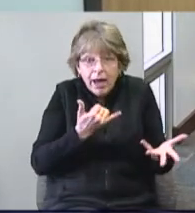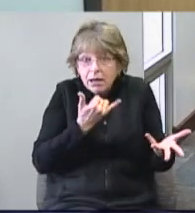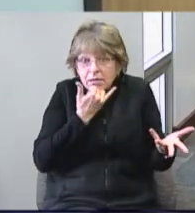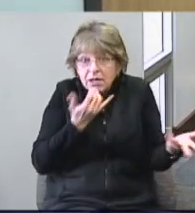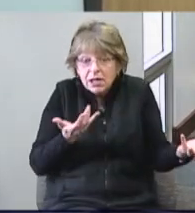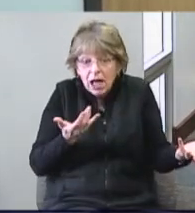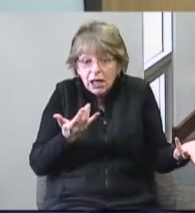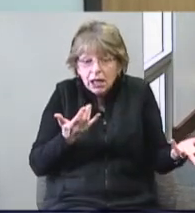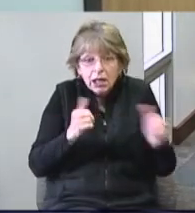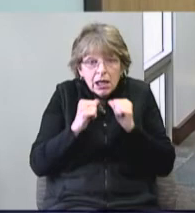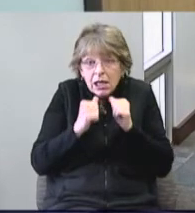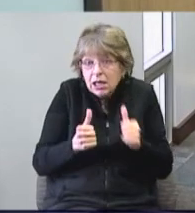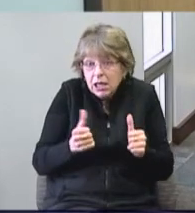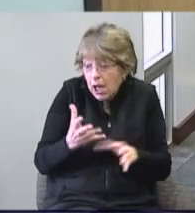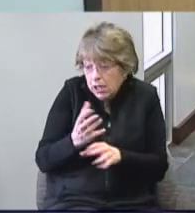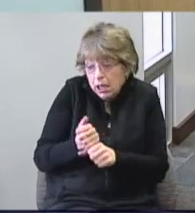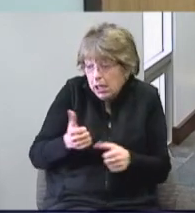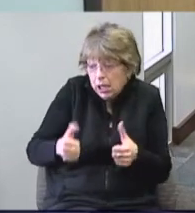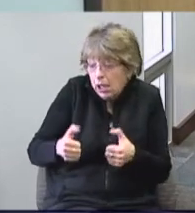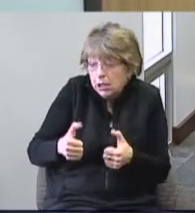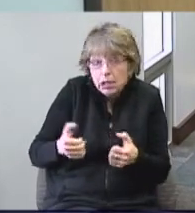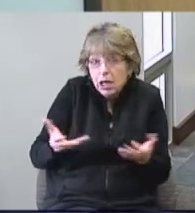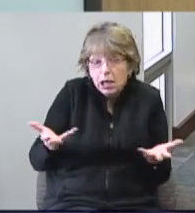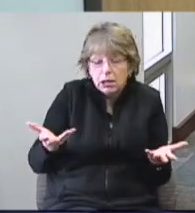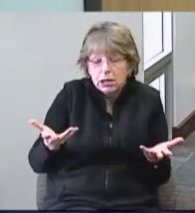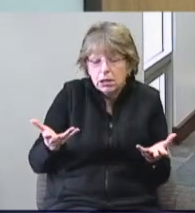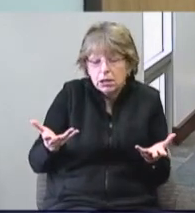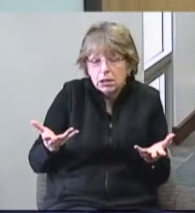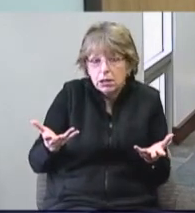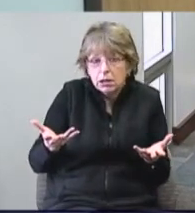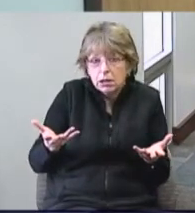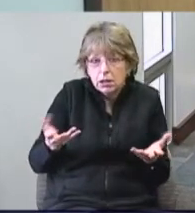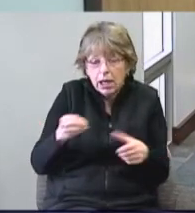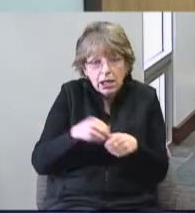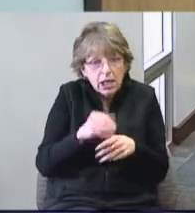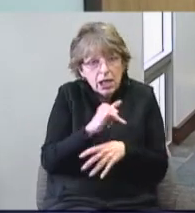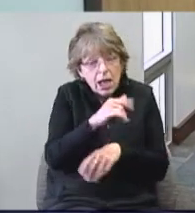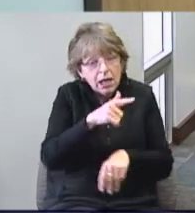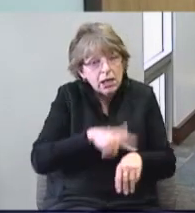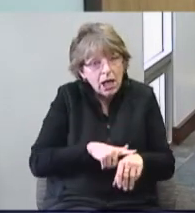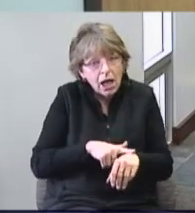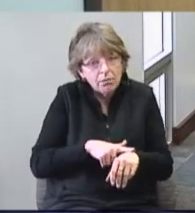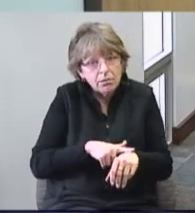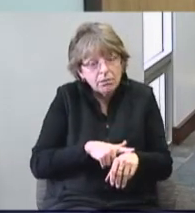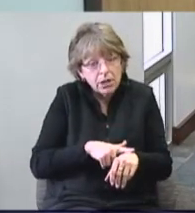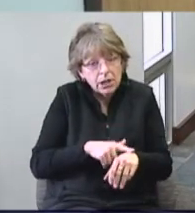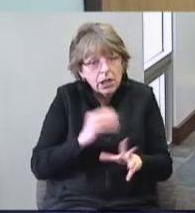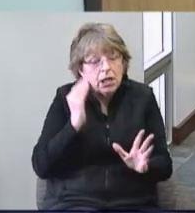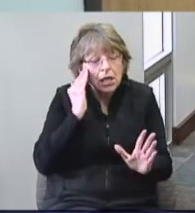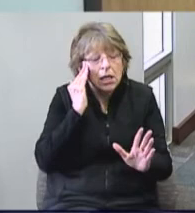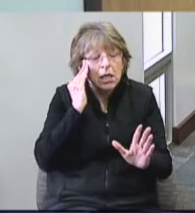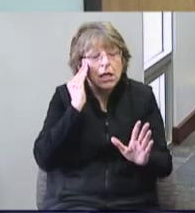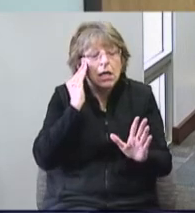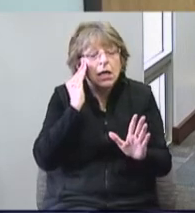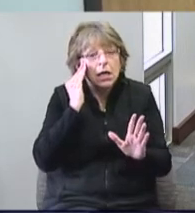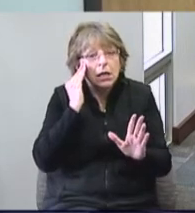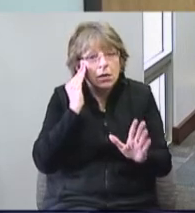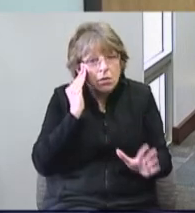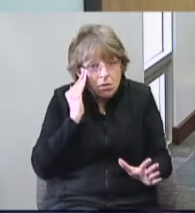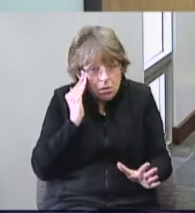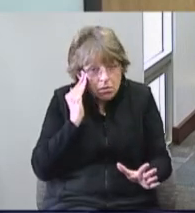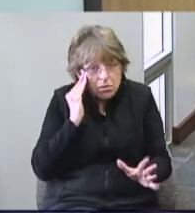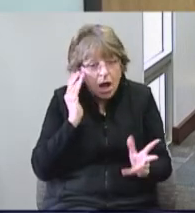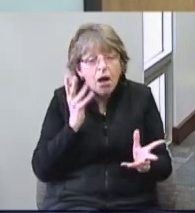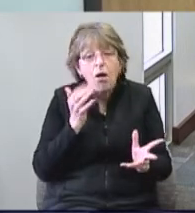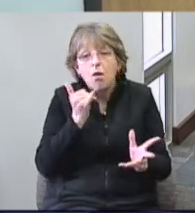message. And in that time, He recognized his mistake. He acknowledged his